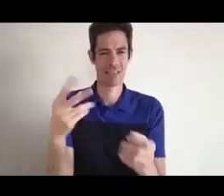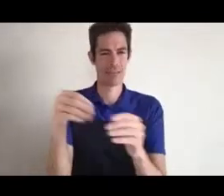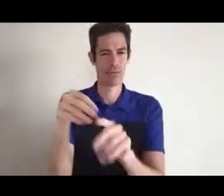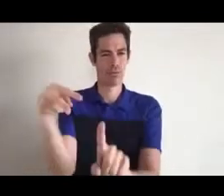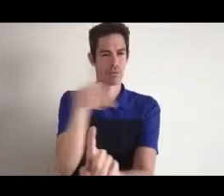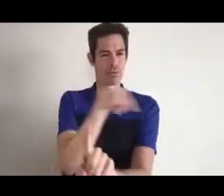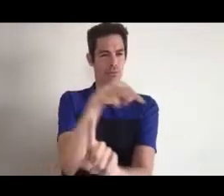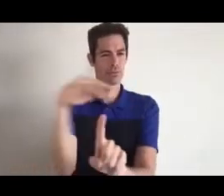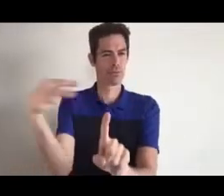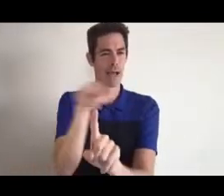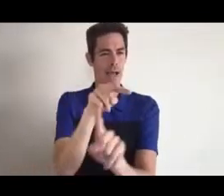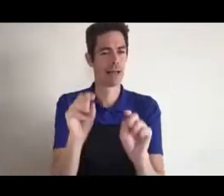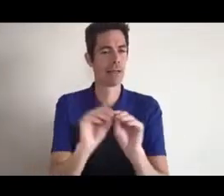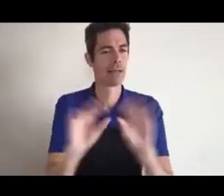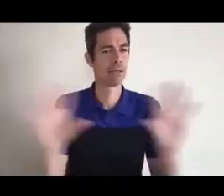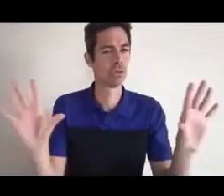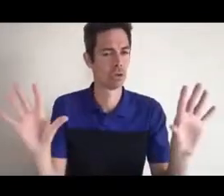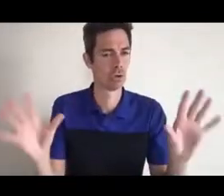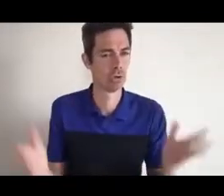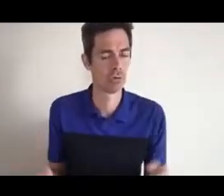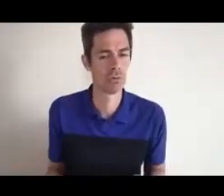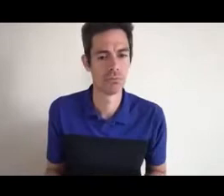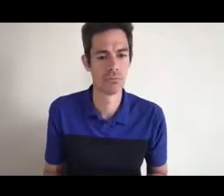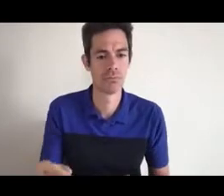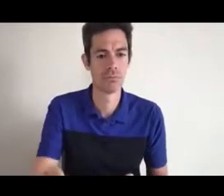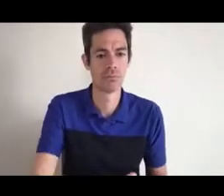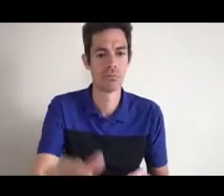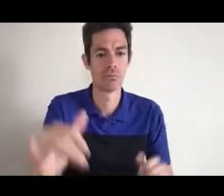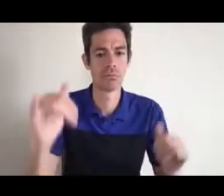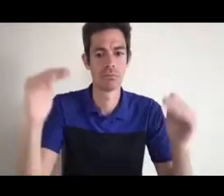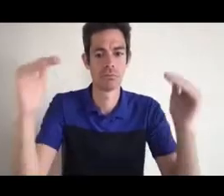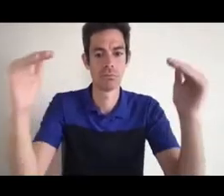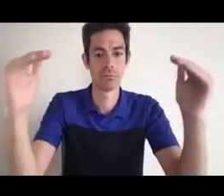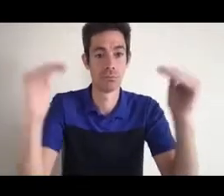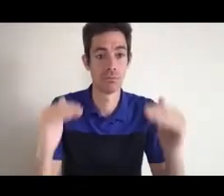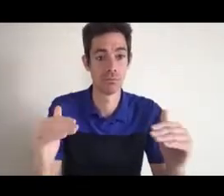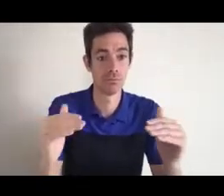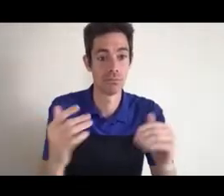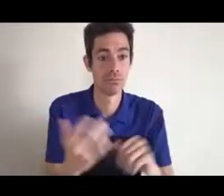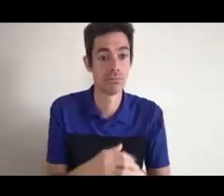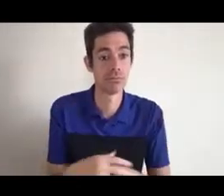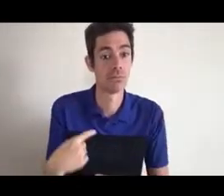So the 3D scene is something that you can see a little bit, the perspective is a little bit clearer.